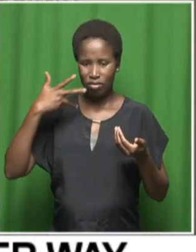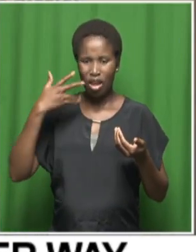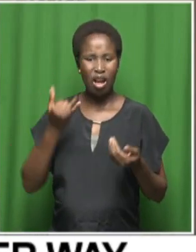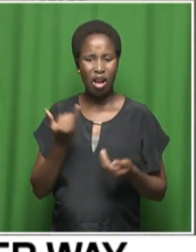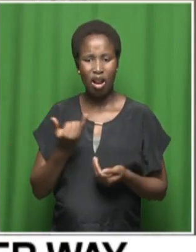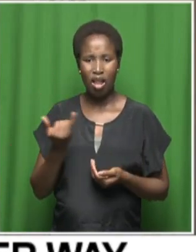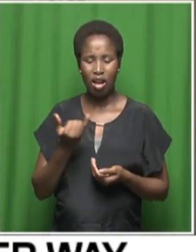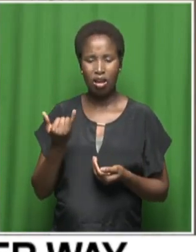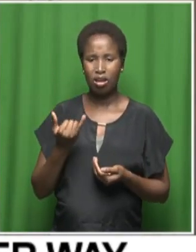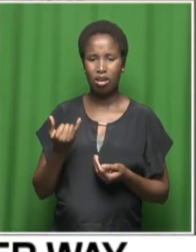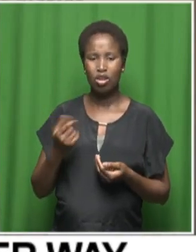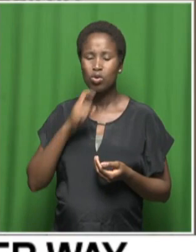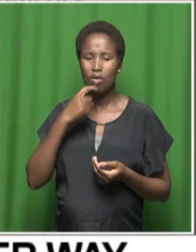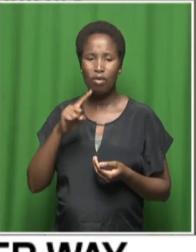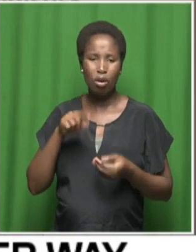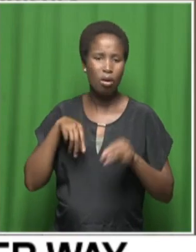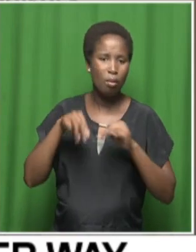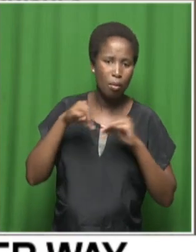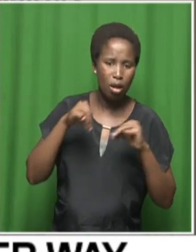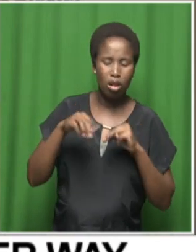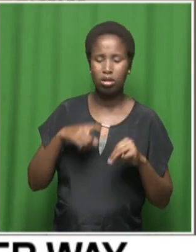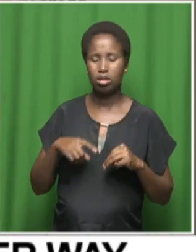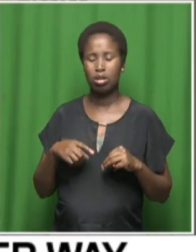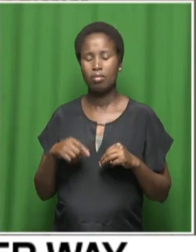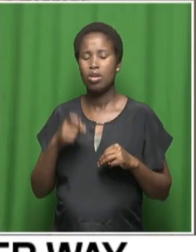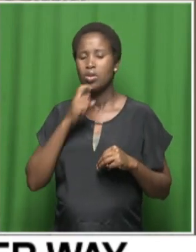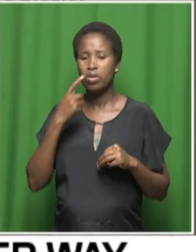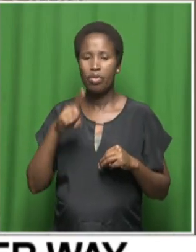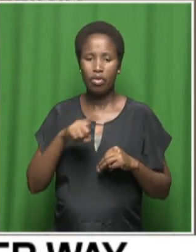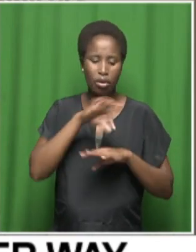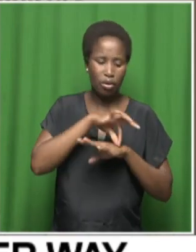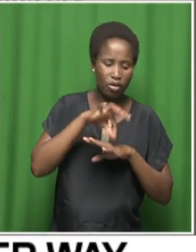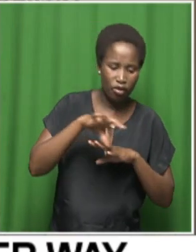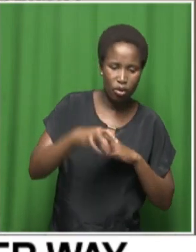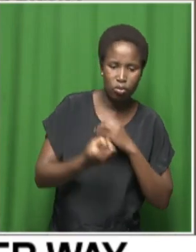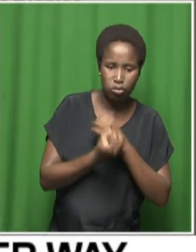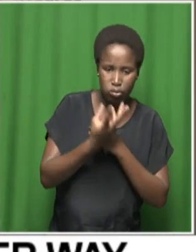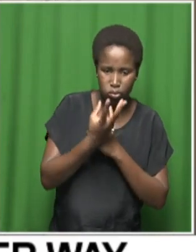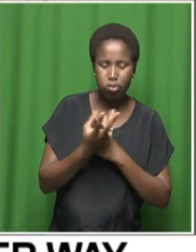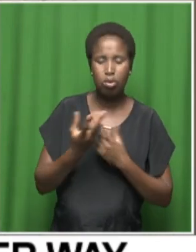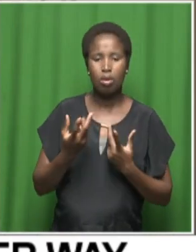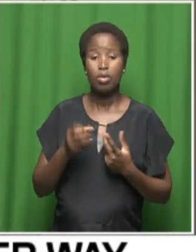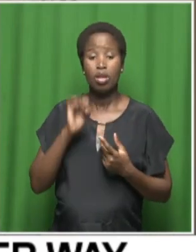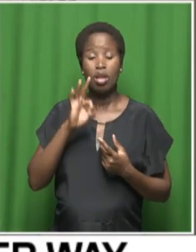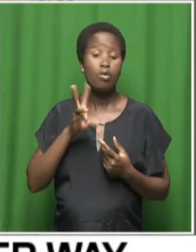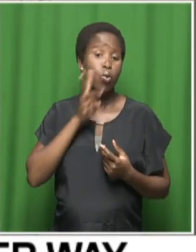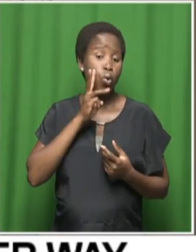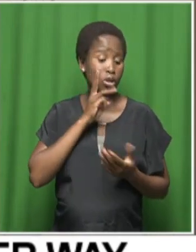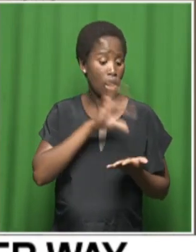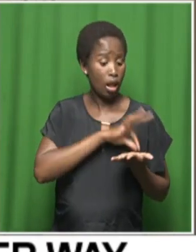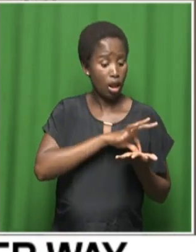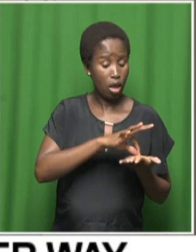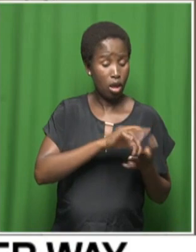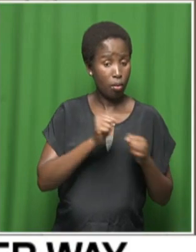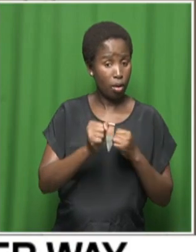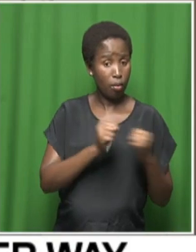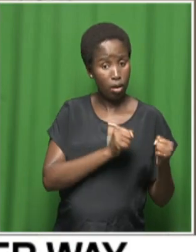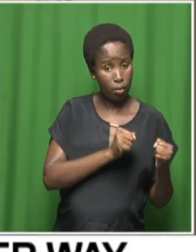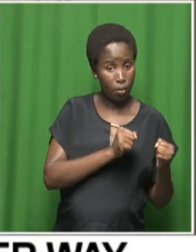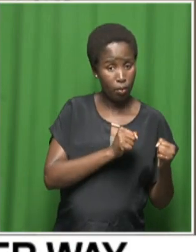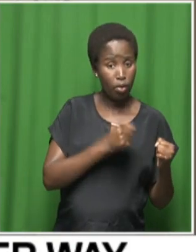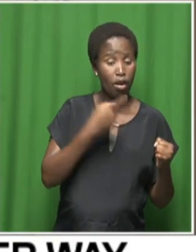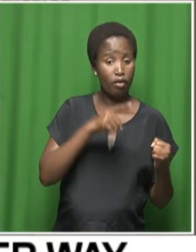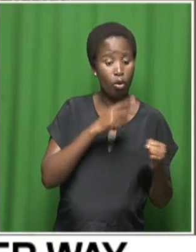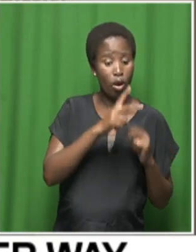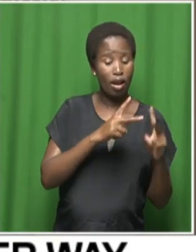for mobility. It's used for fertilizers. And if we keep the process clean by using renewable energy to